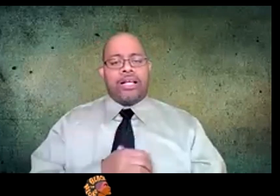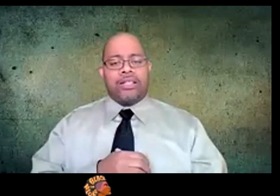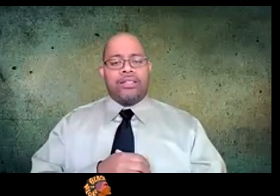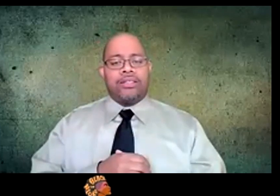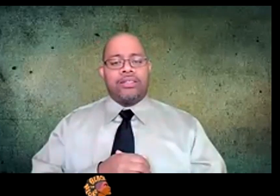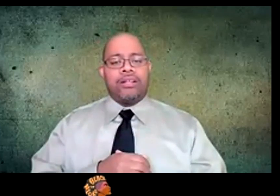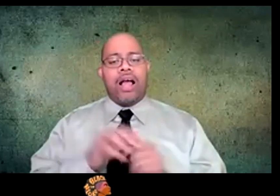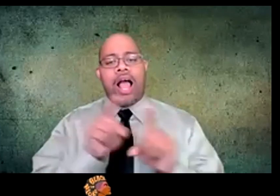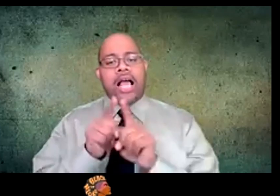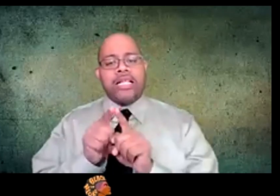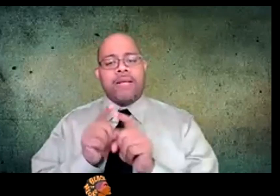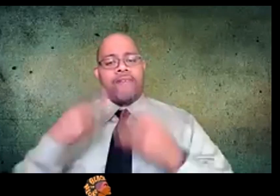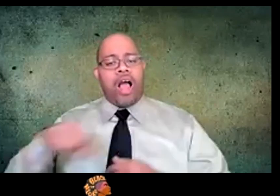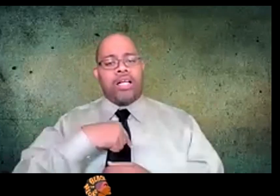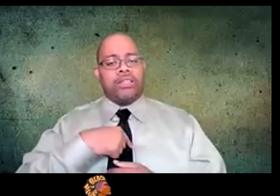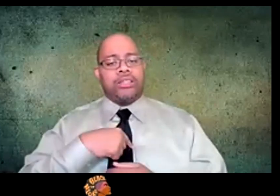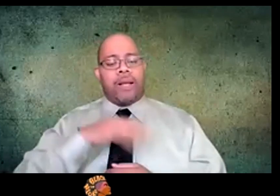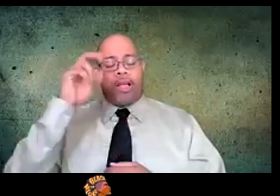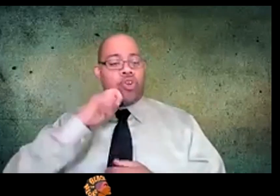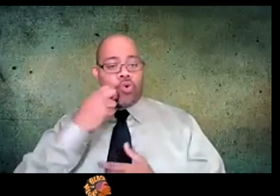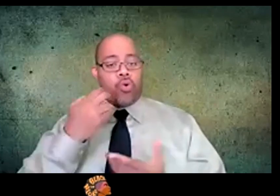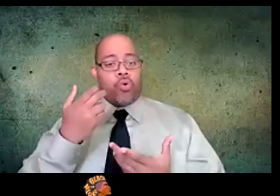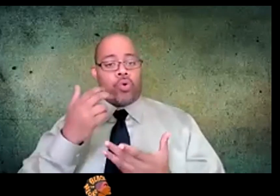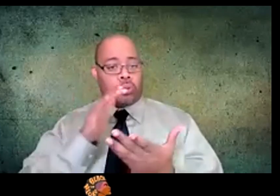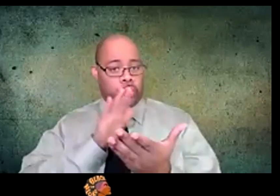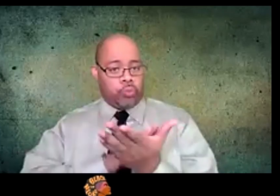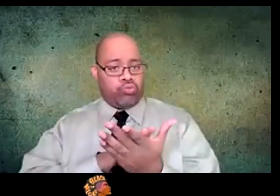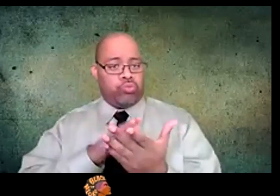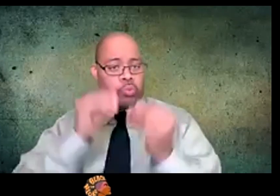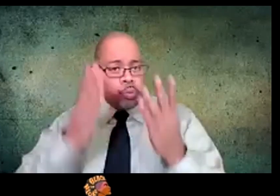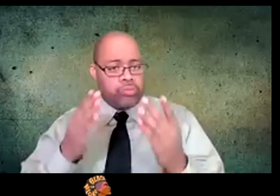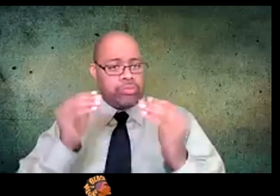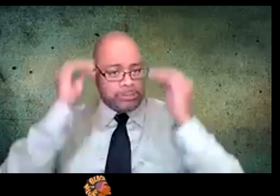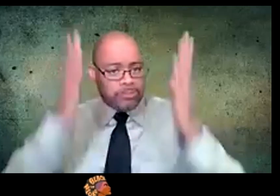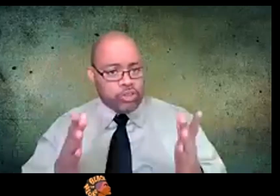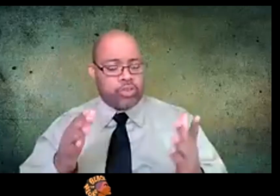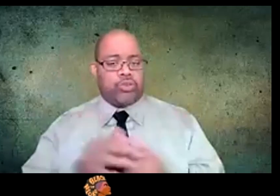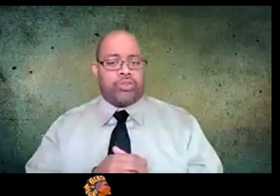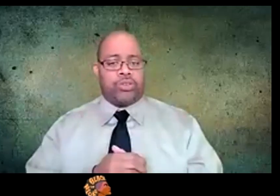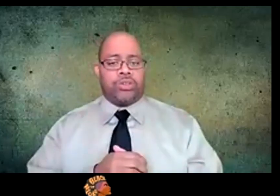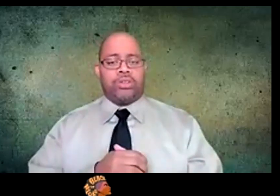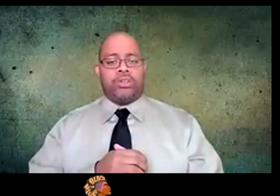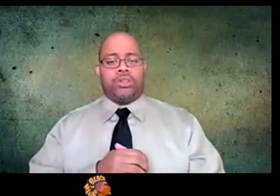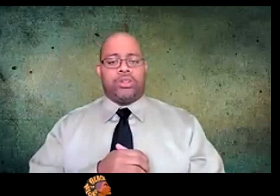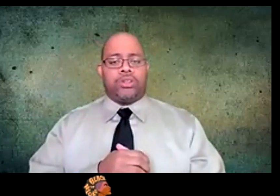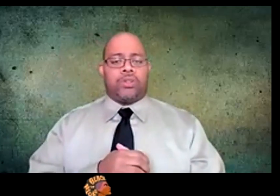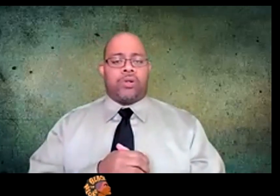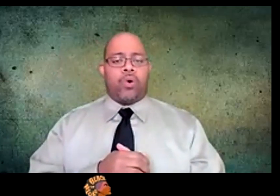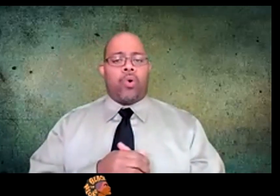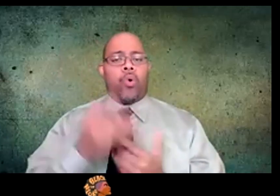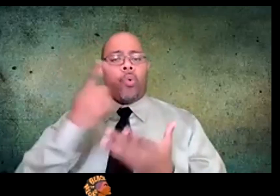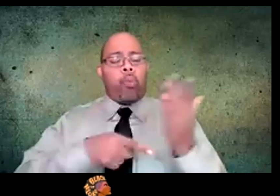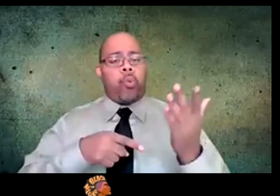as many of us here at Black Neuro, we're academics by trade. Yeah. So what skills would you say that